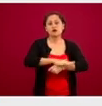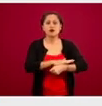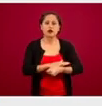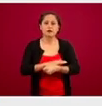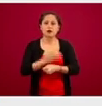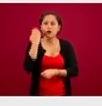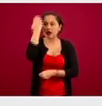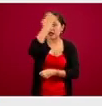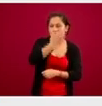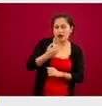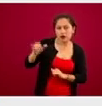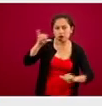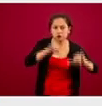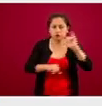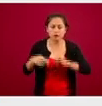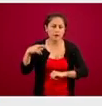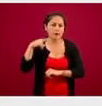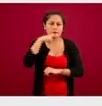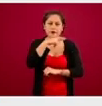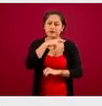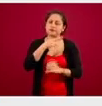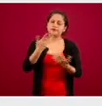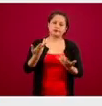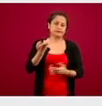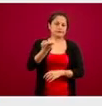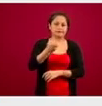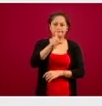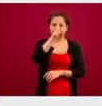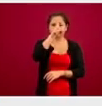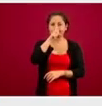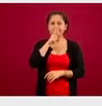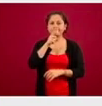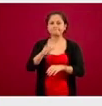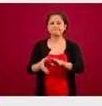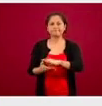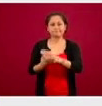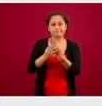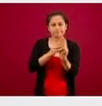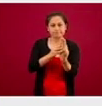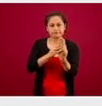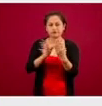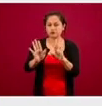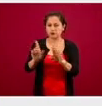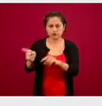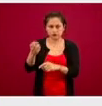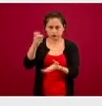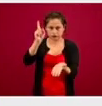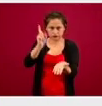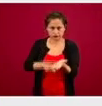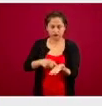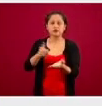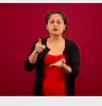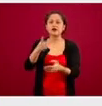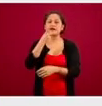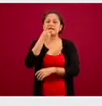is realities. If you click on one, then it shows you the reality, right? So for example,